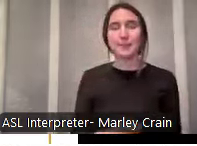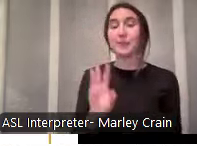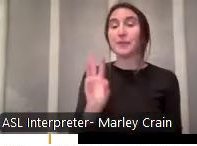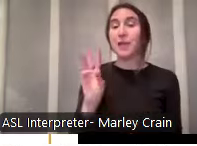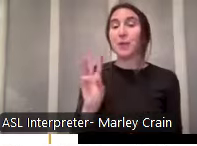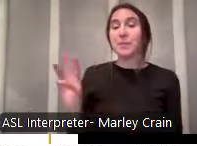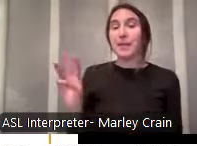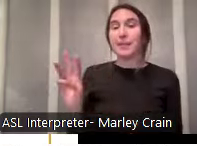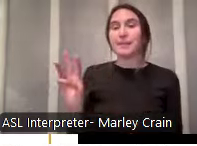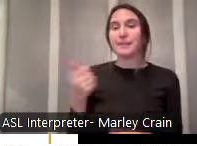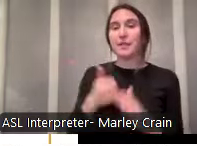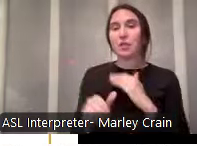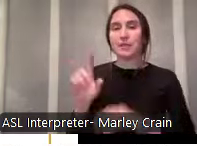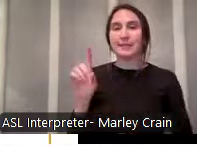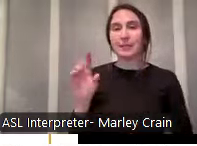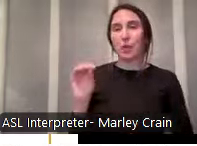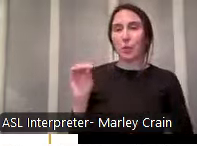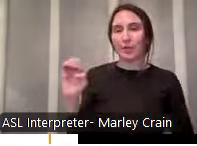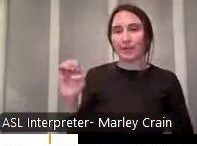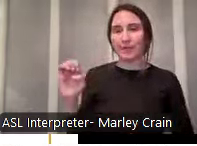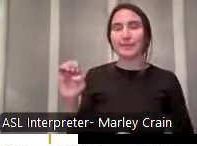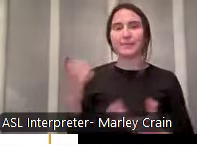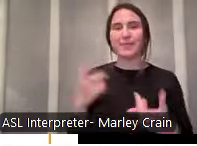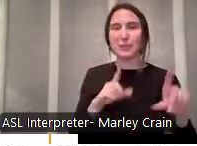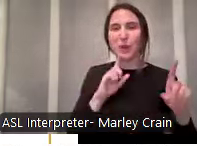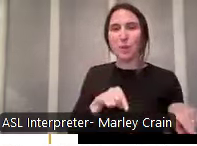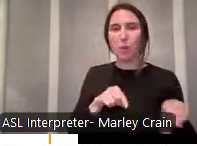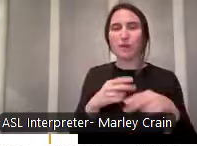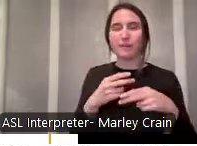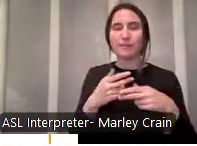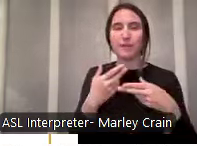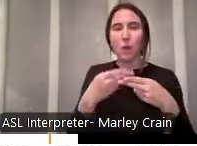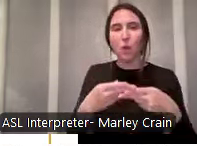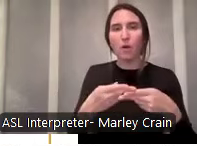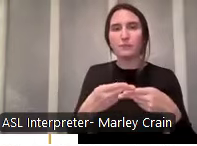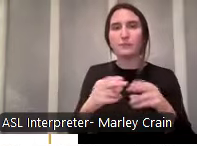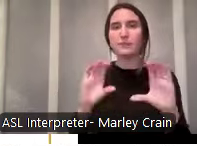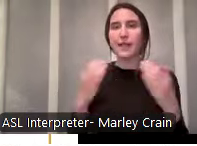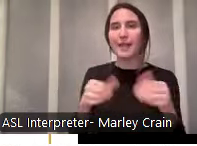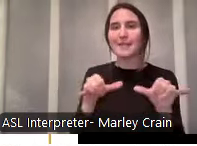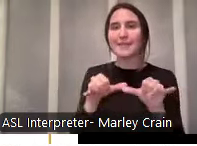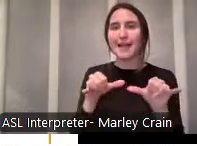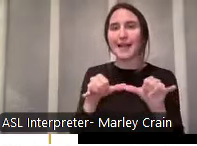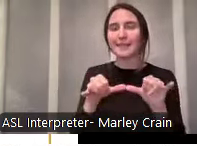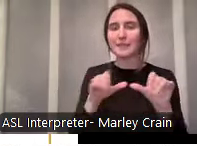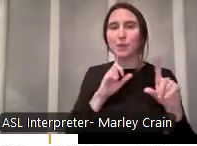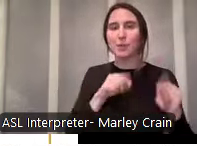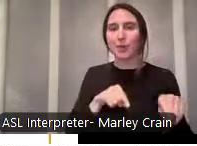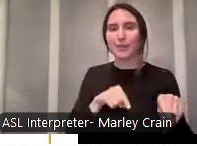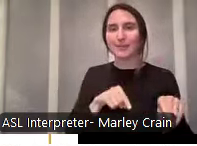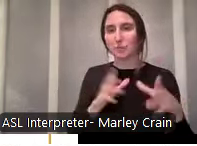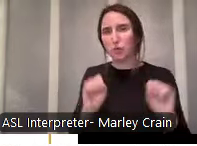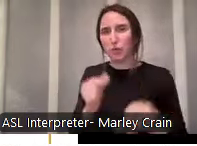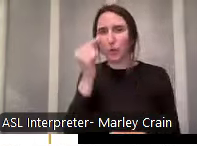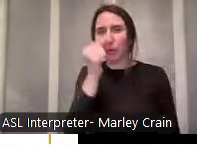the DOE website, there's a report called Class Size Report. You could even just Google that, and you can click on